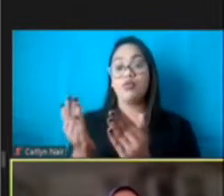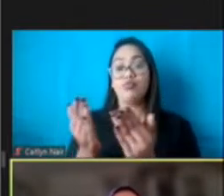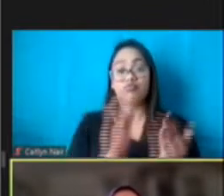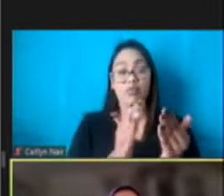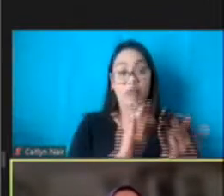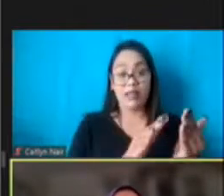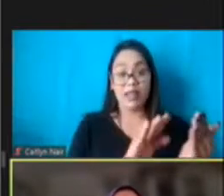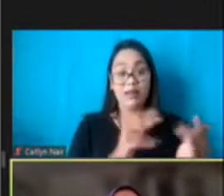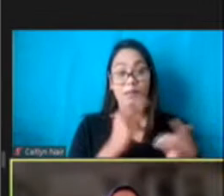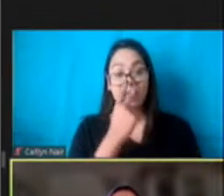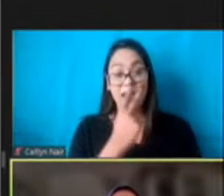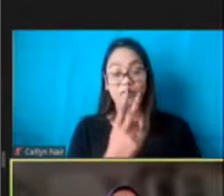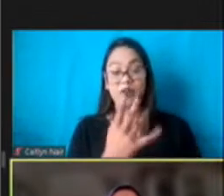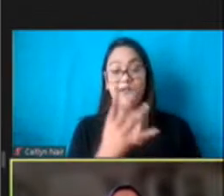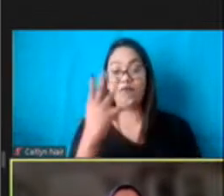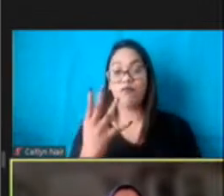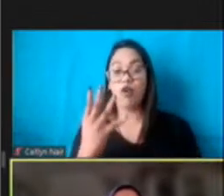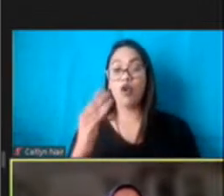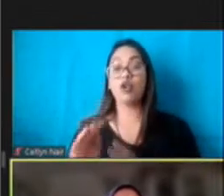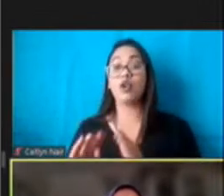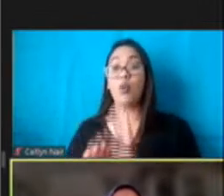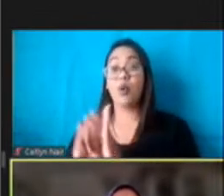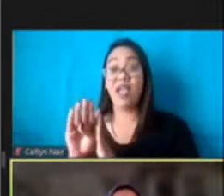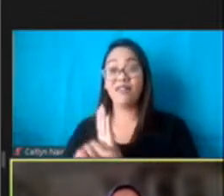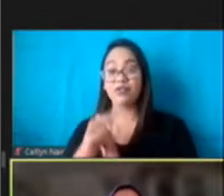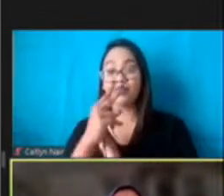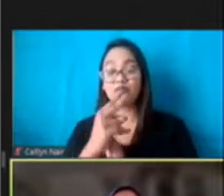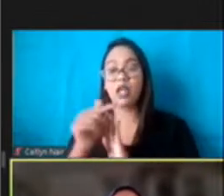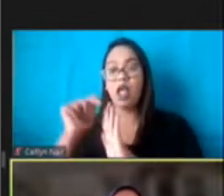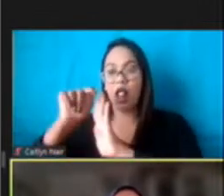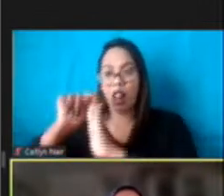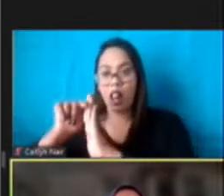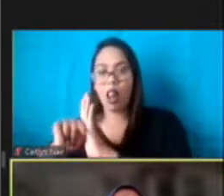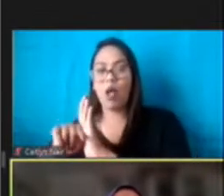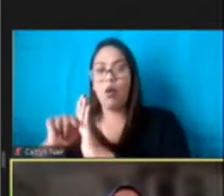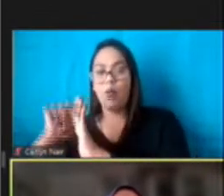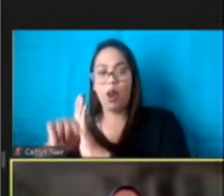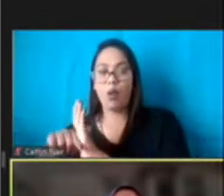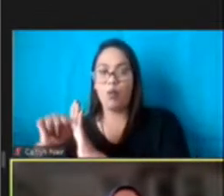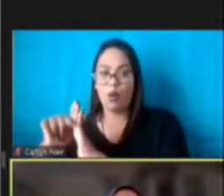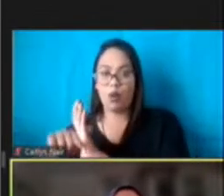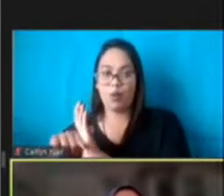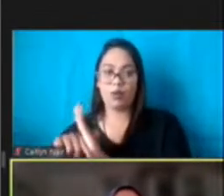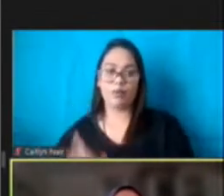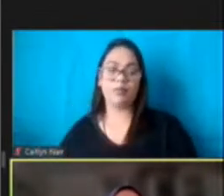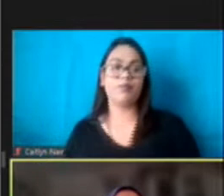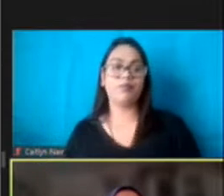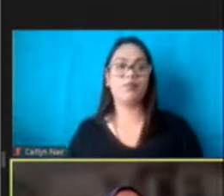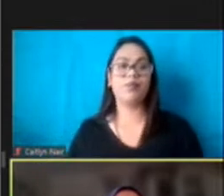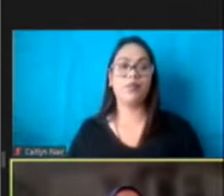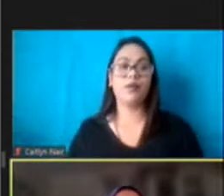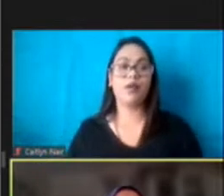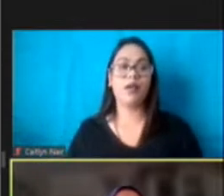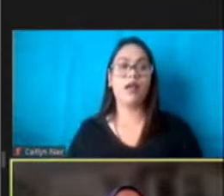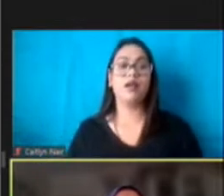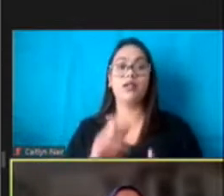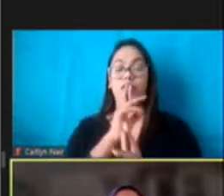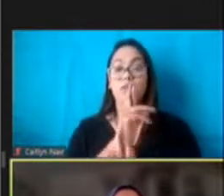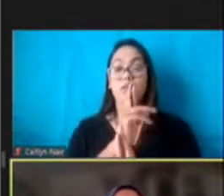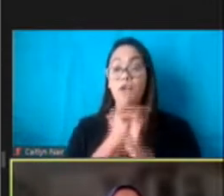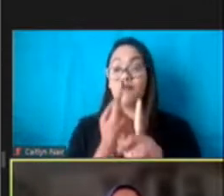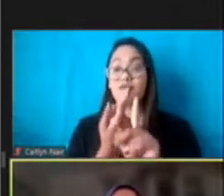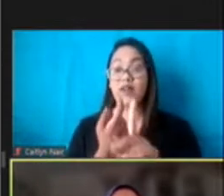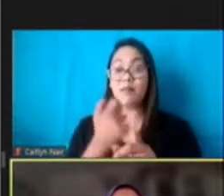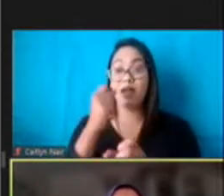in gray, you can see mortality has been lower in every age group. Some anecdotal reports from Gauteng is that